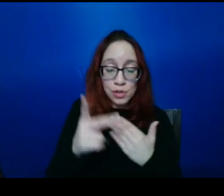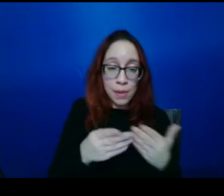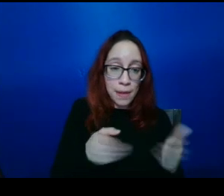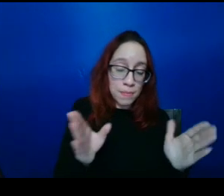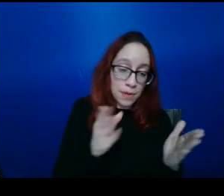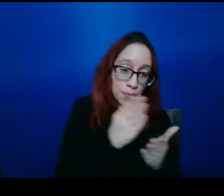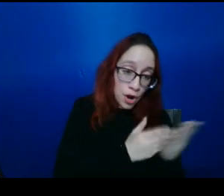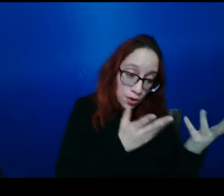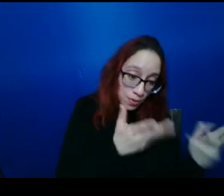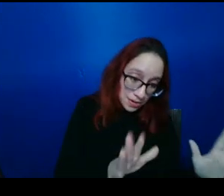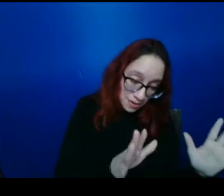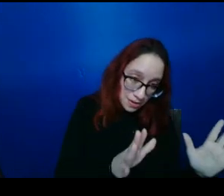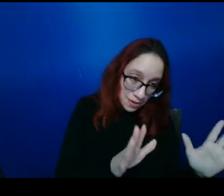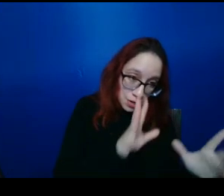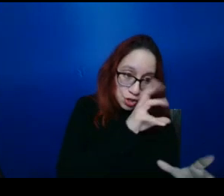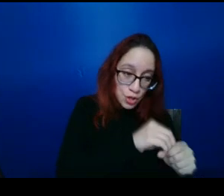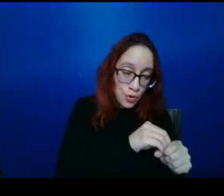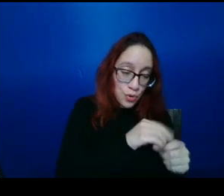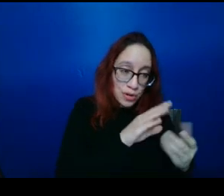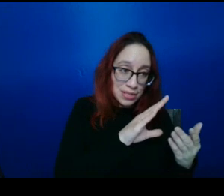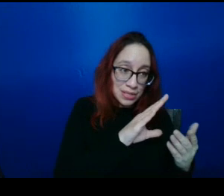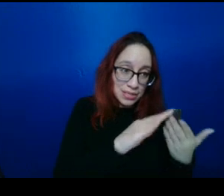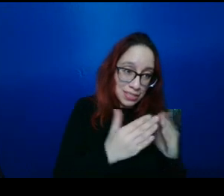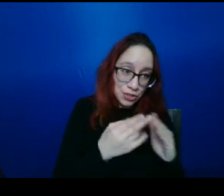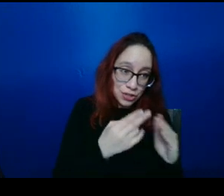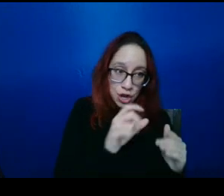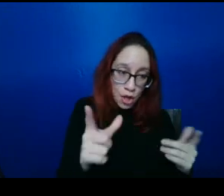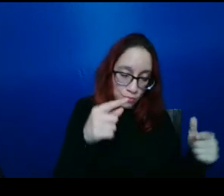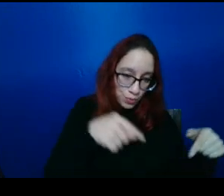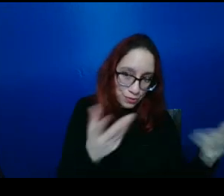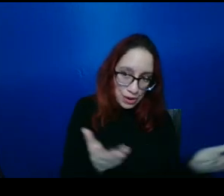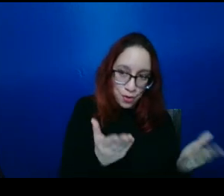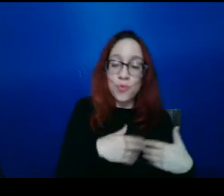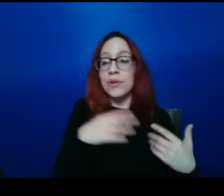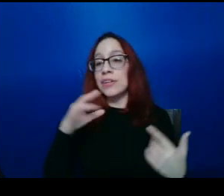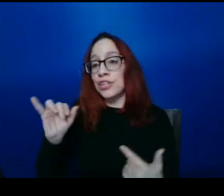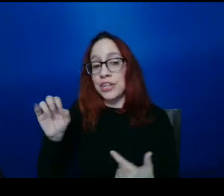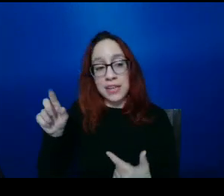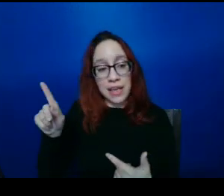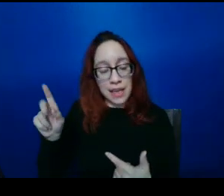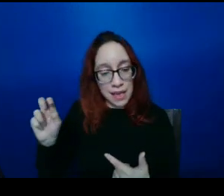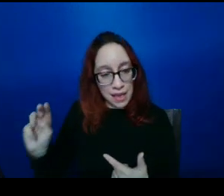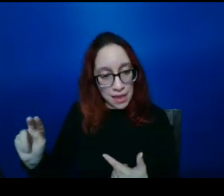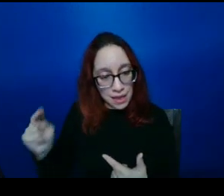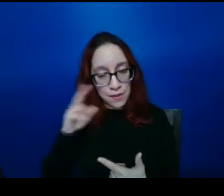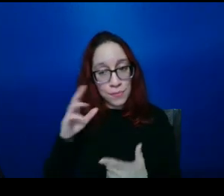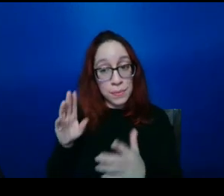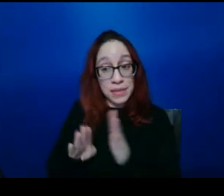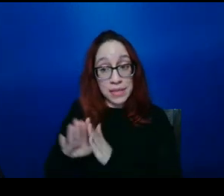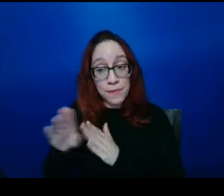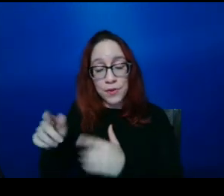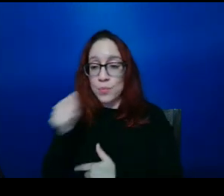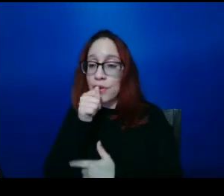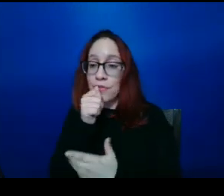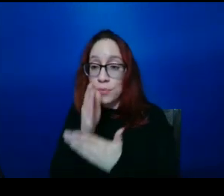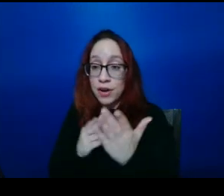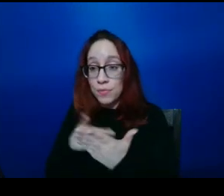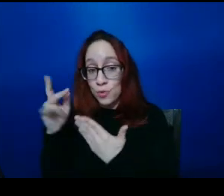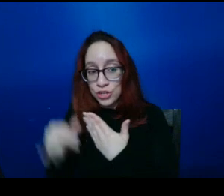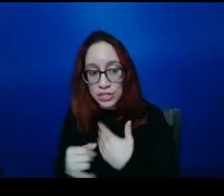been completed, including City Hall, where we're in right now. JKM was selected by E2L to be the developer for the private component of the